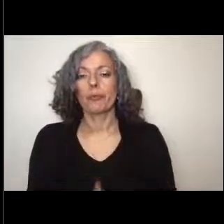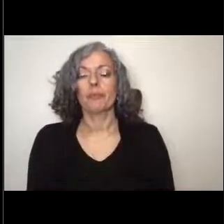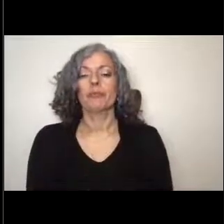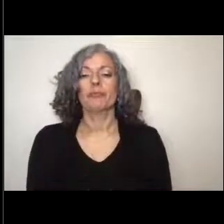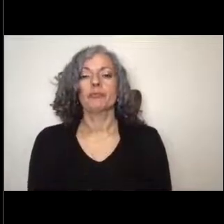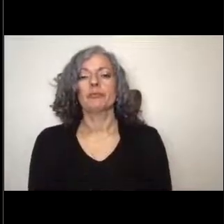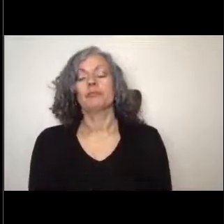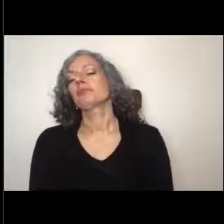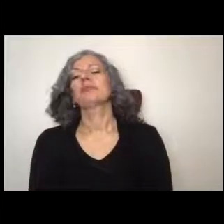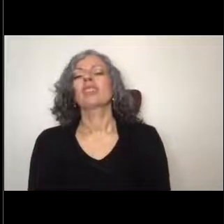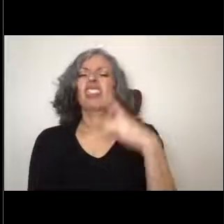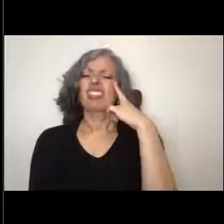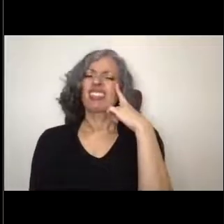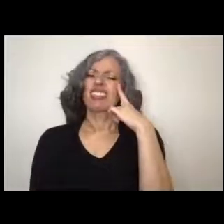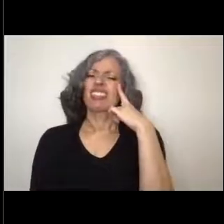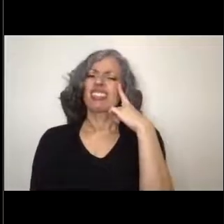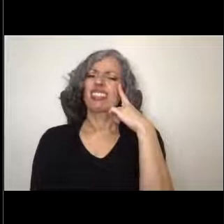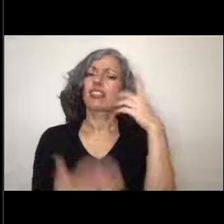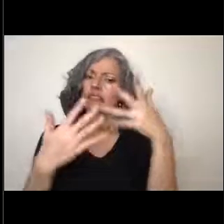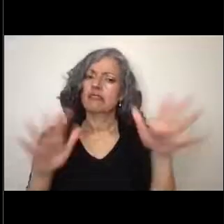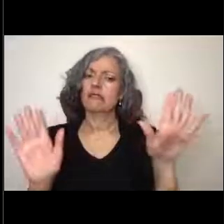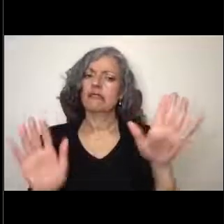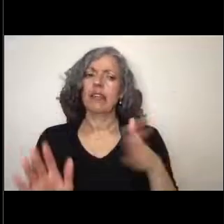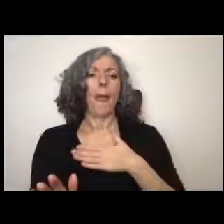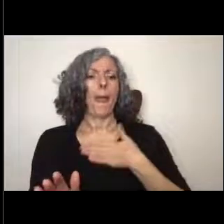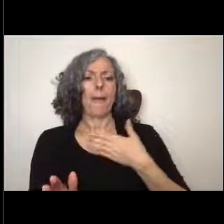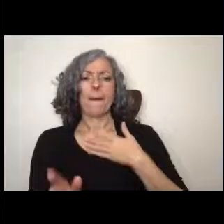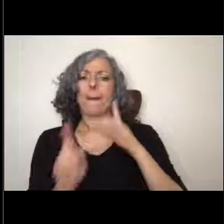I think that's it. And I'm happy to answer any questions you may have.